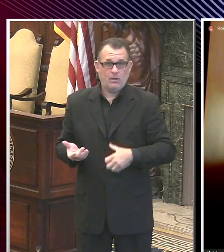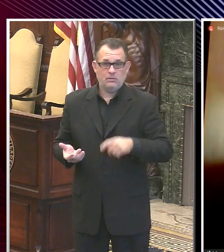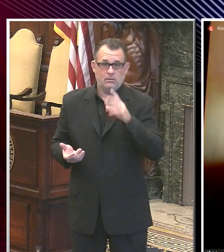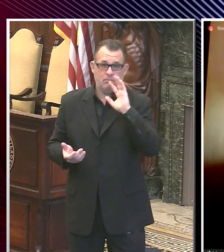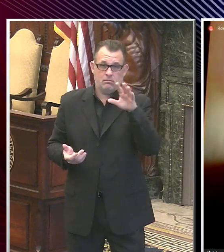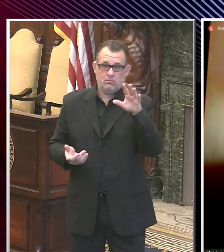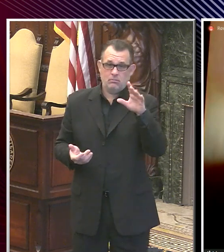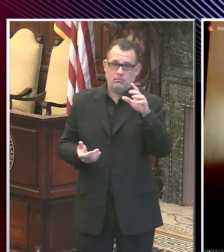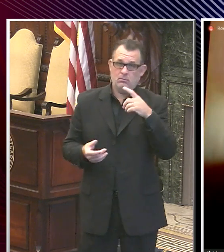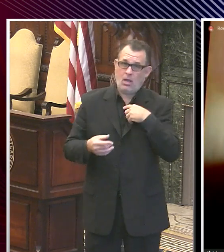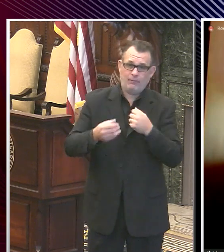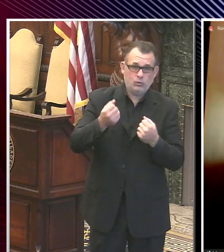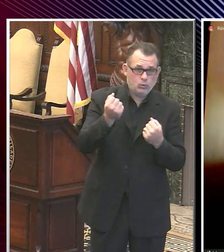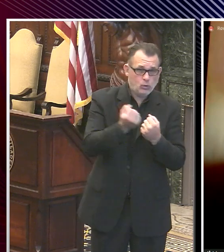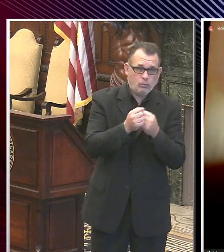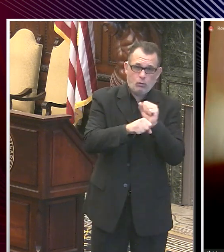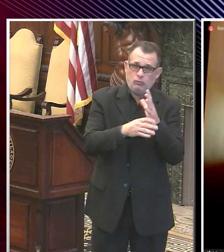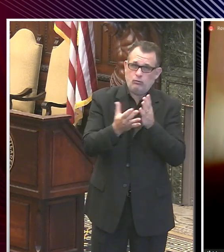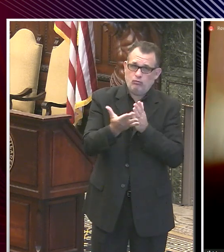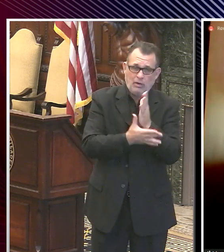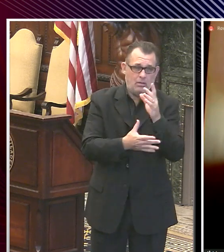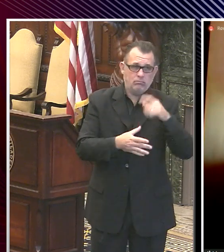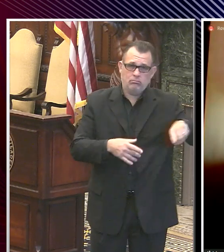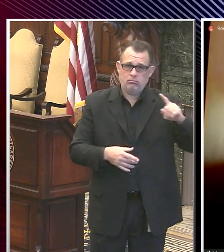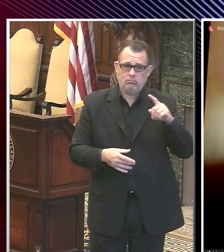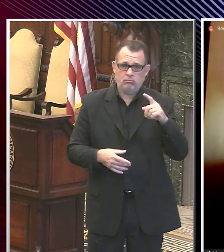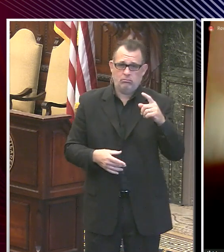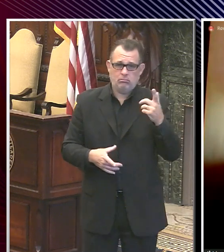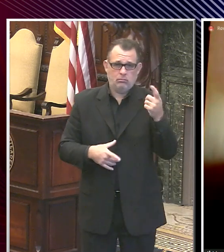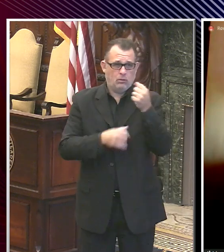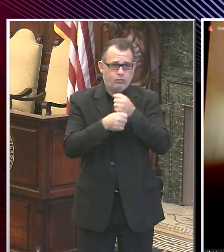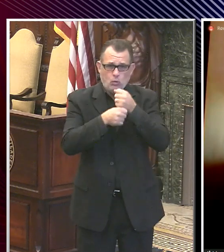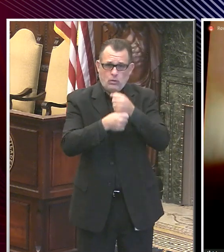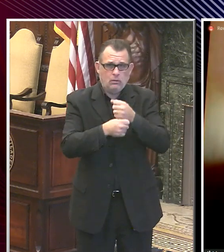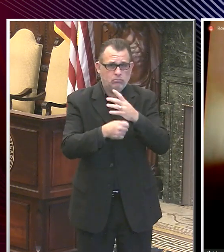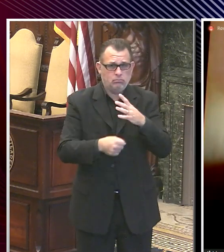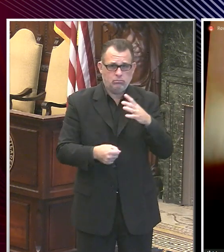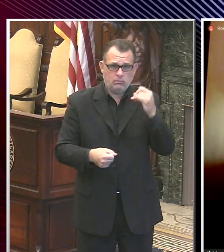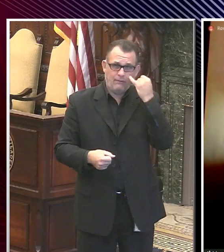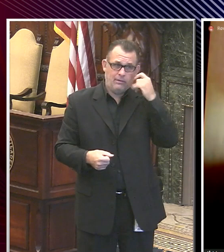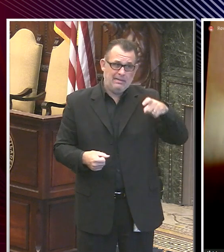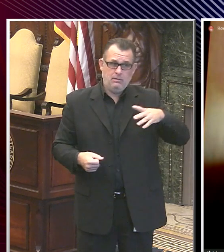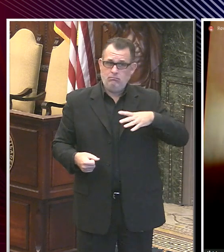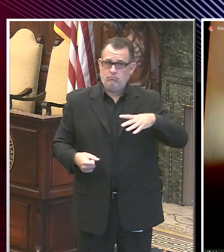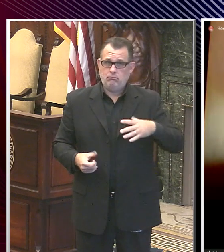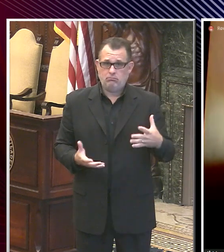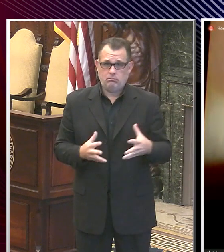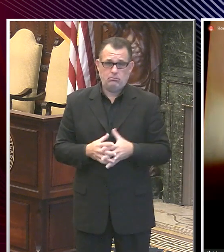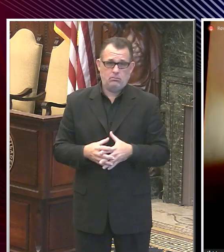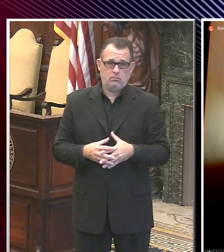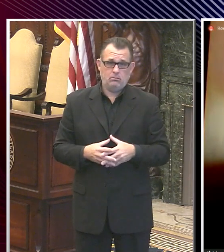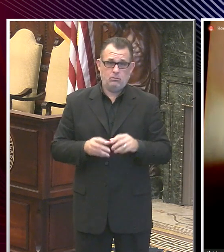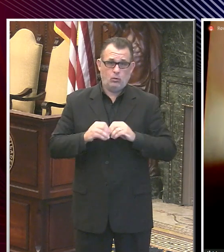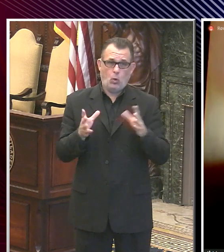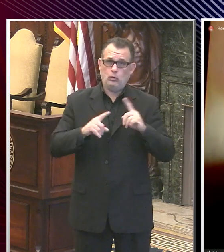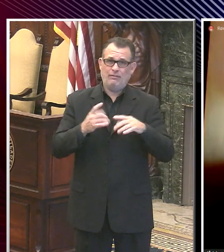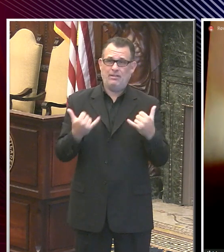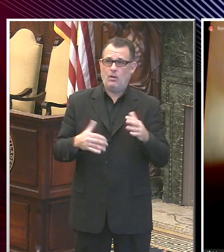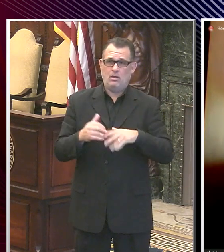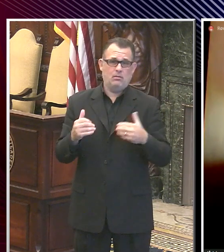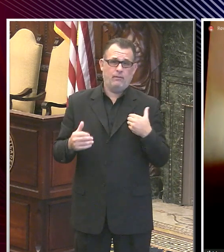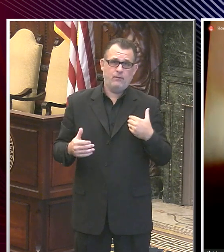rights to stand up for themselves and to organize and to strike if necessary. So it wouldn't be any different than I would look at any